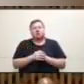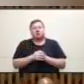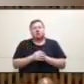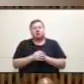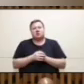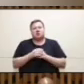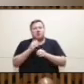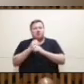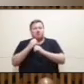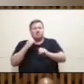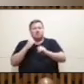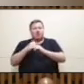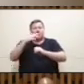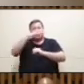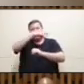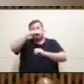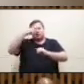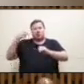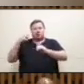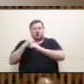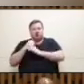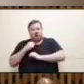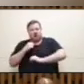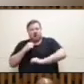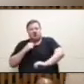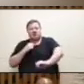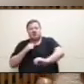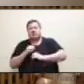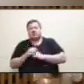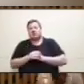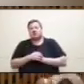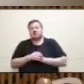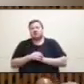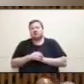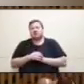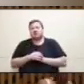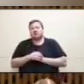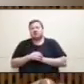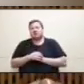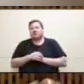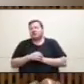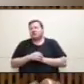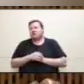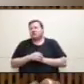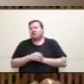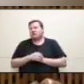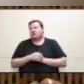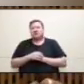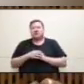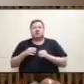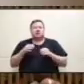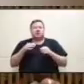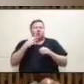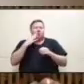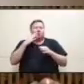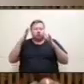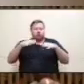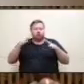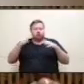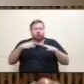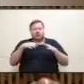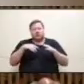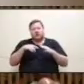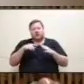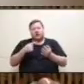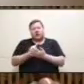bridge, where when it rains, the buses, people can pass. The project has just been completed. The